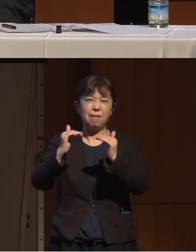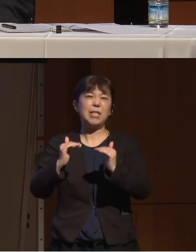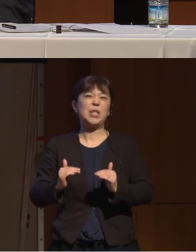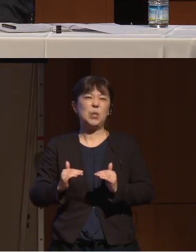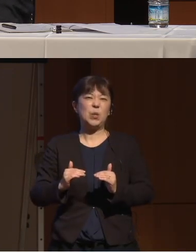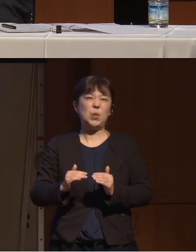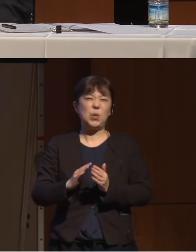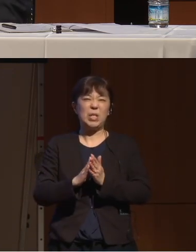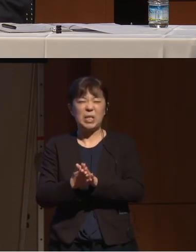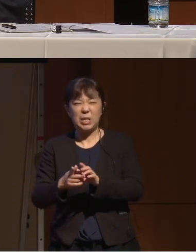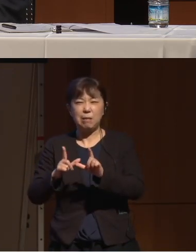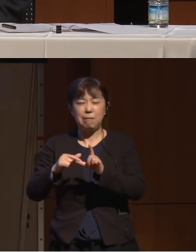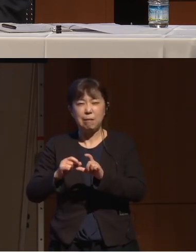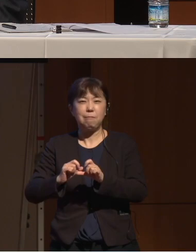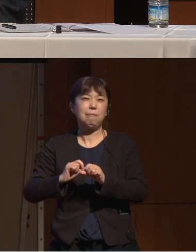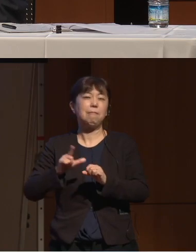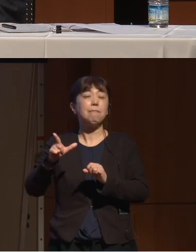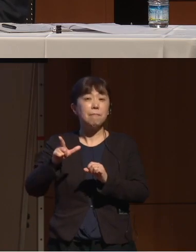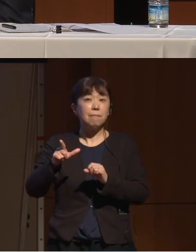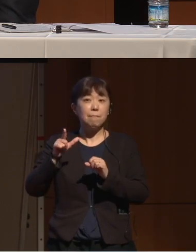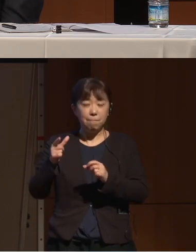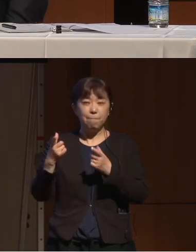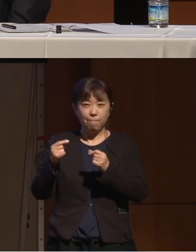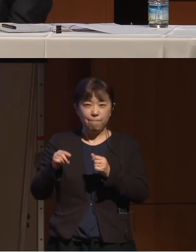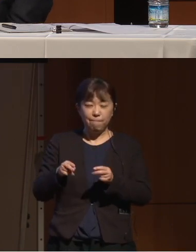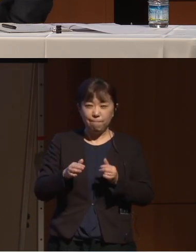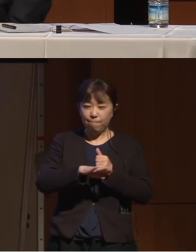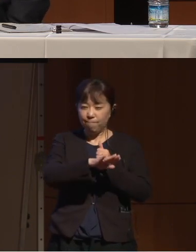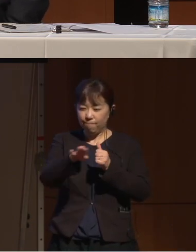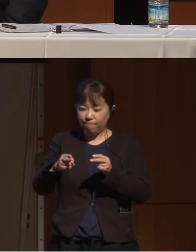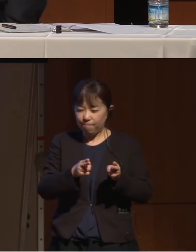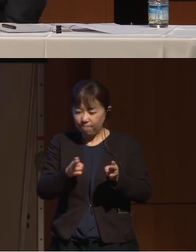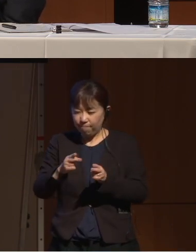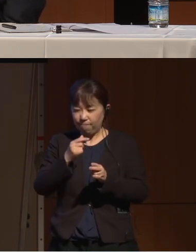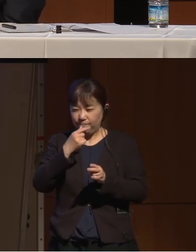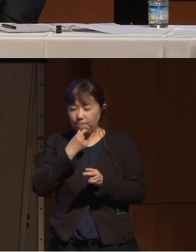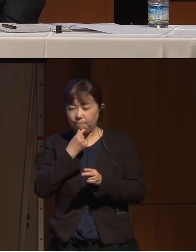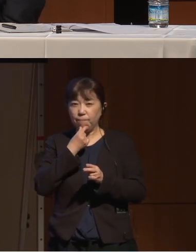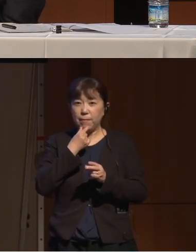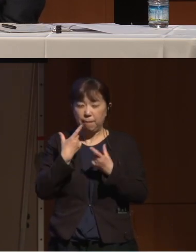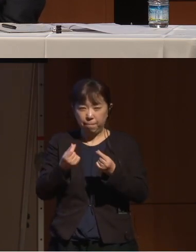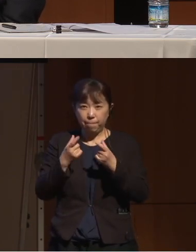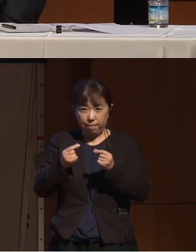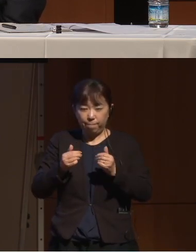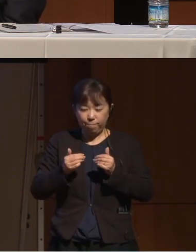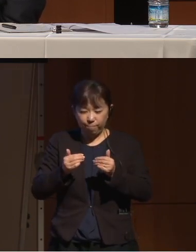under conditions where you can do robust experimentation